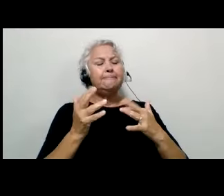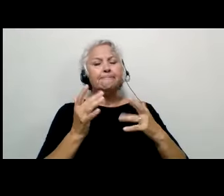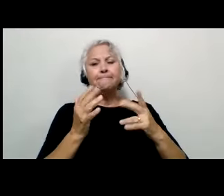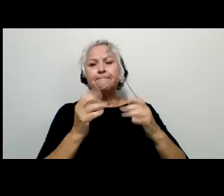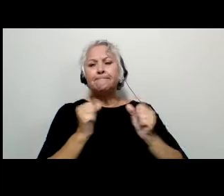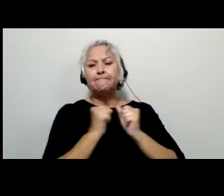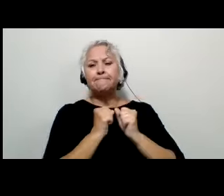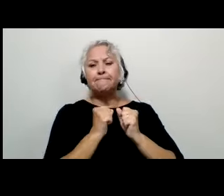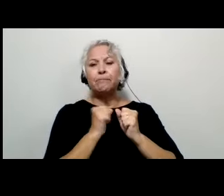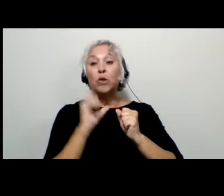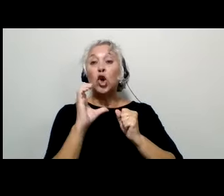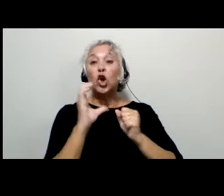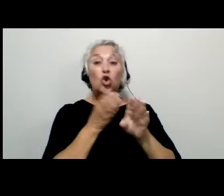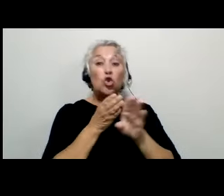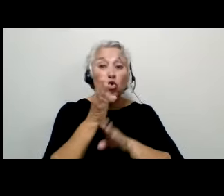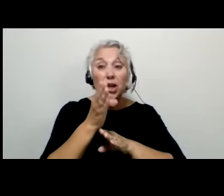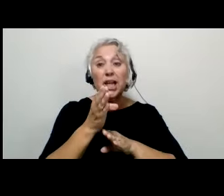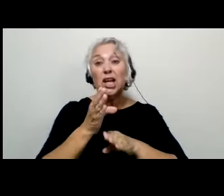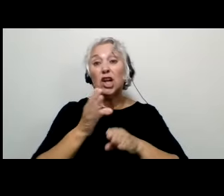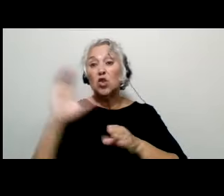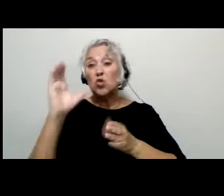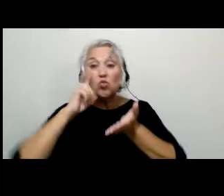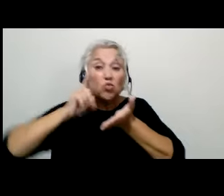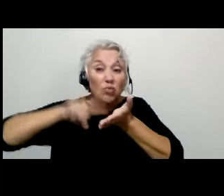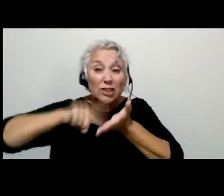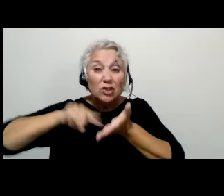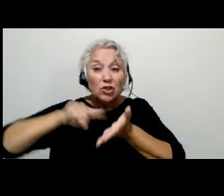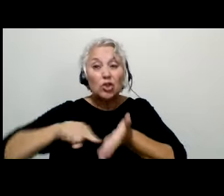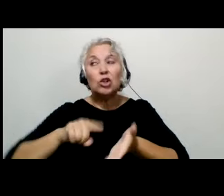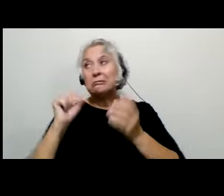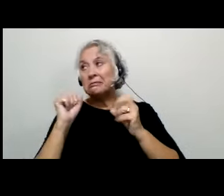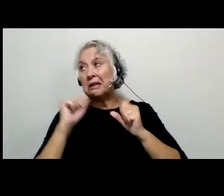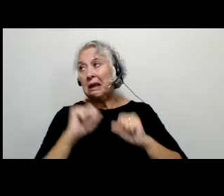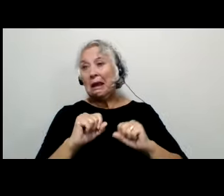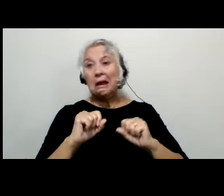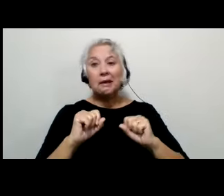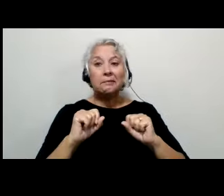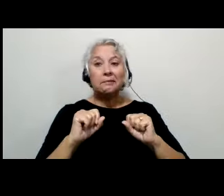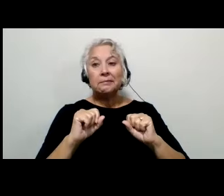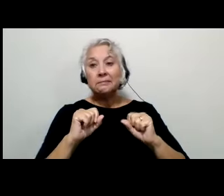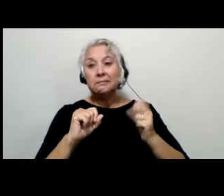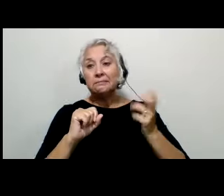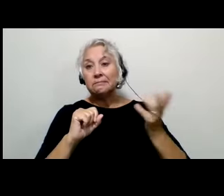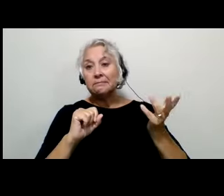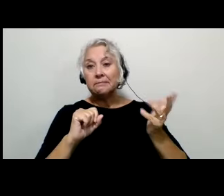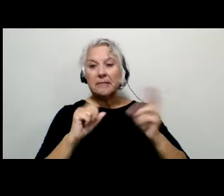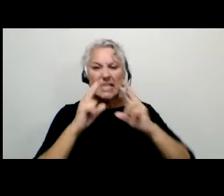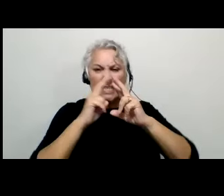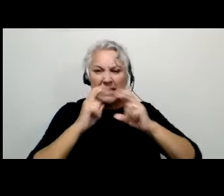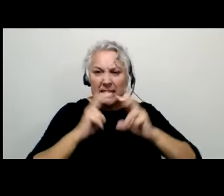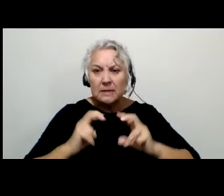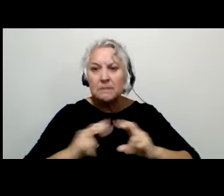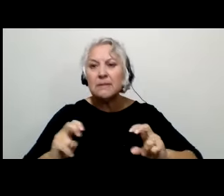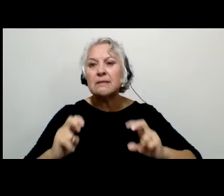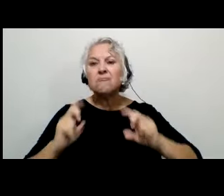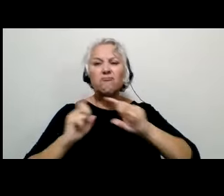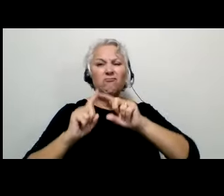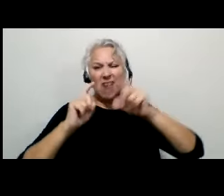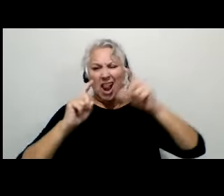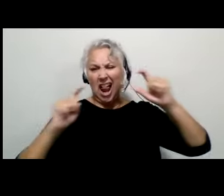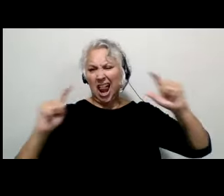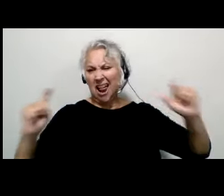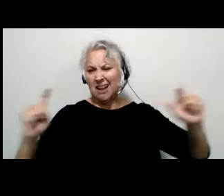career research, we can do assessments, etc. And